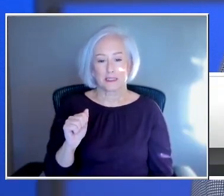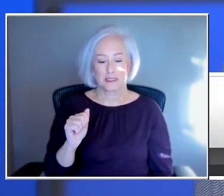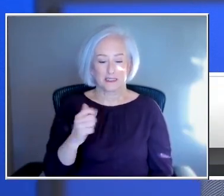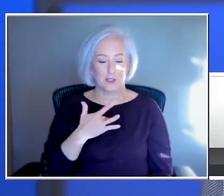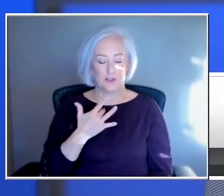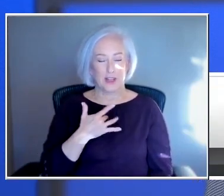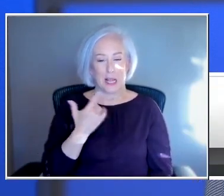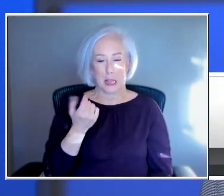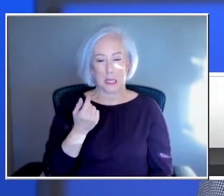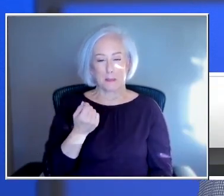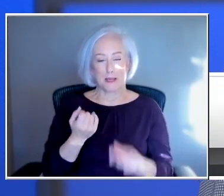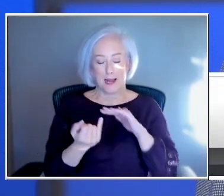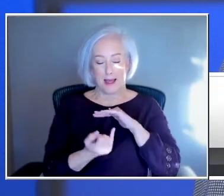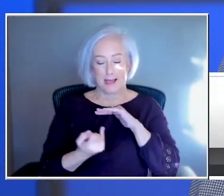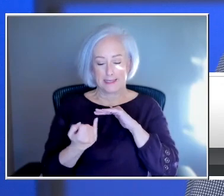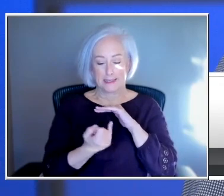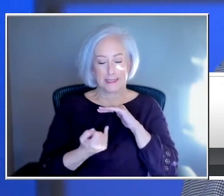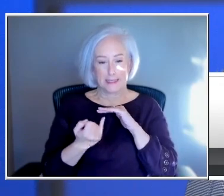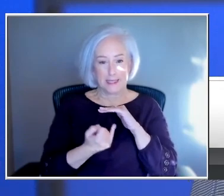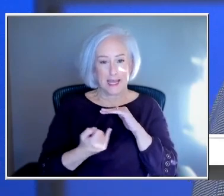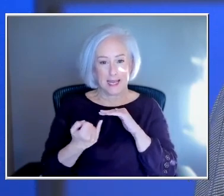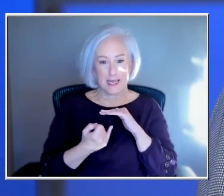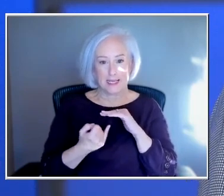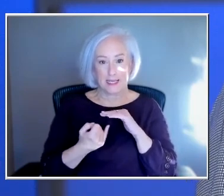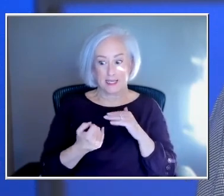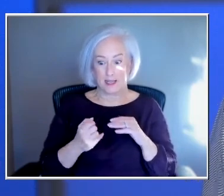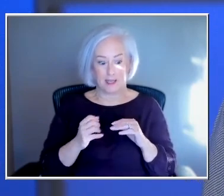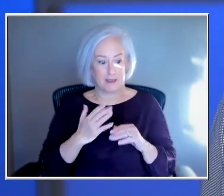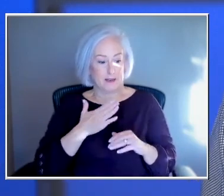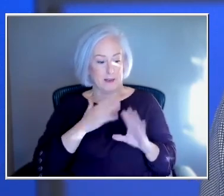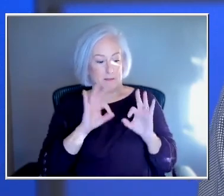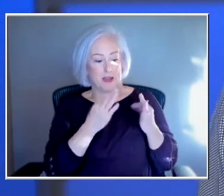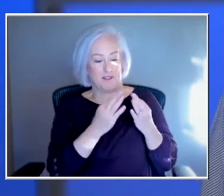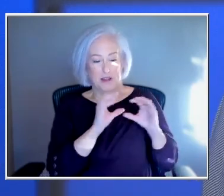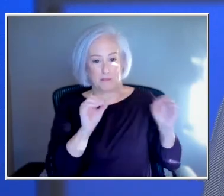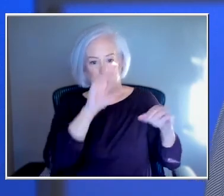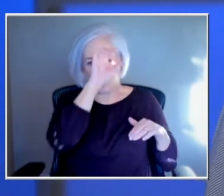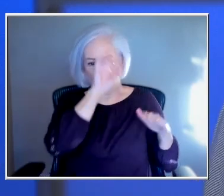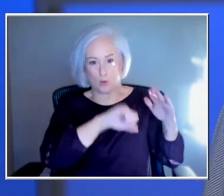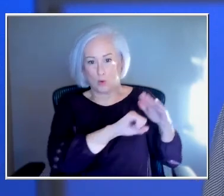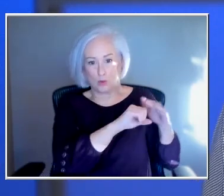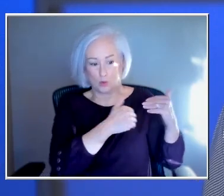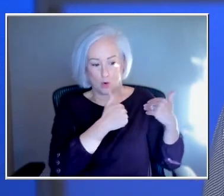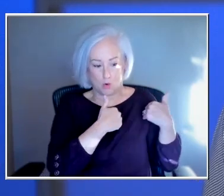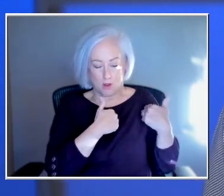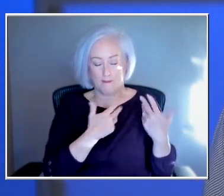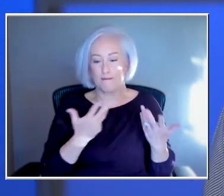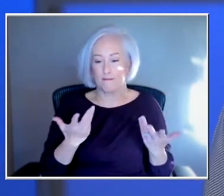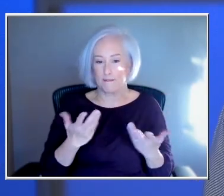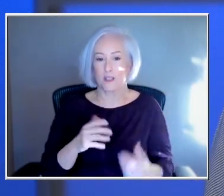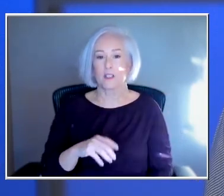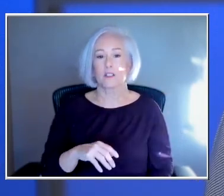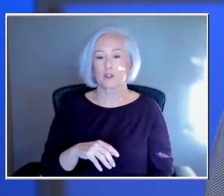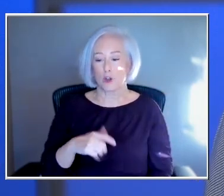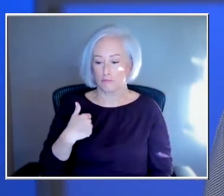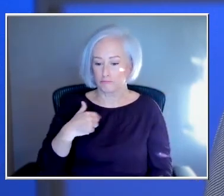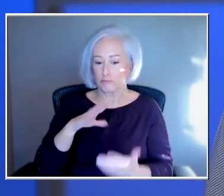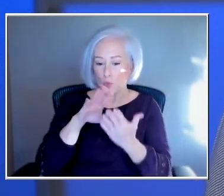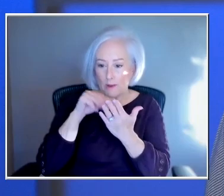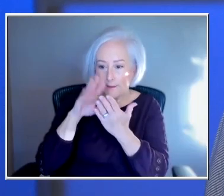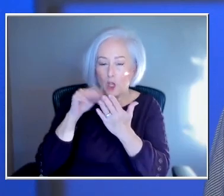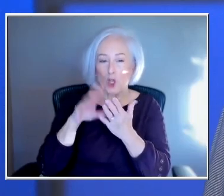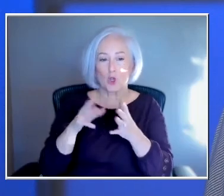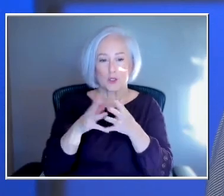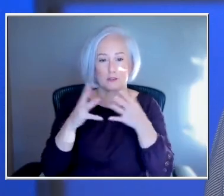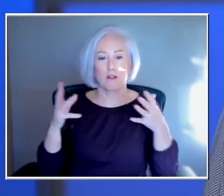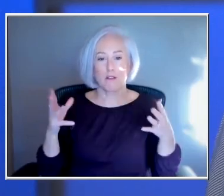Yeah. no one in my family's ever had a stroke, and so like Gina, you know, I mean, we've learned a number of things, you